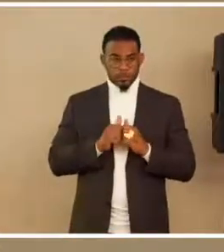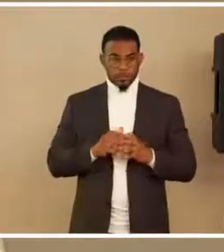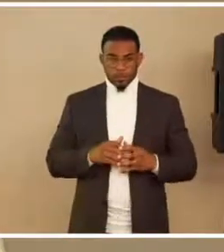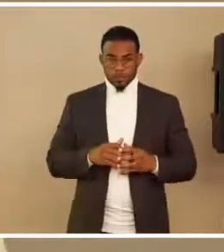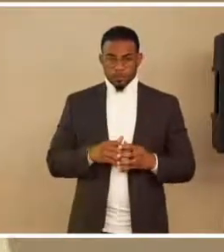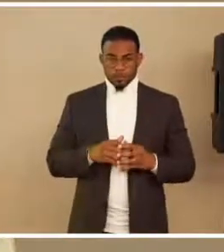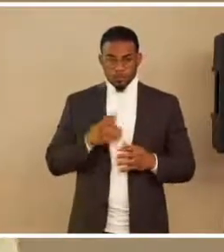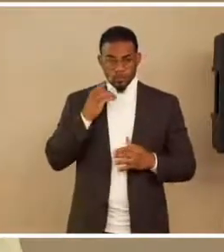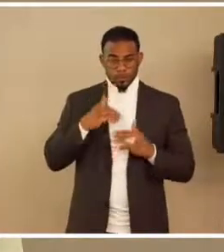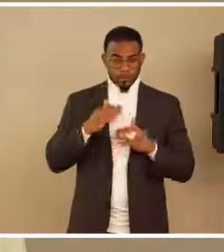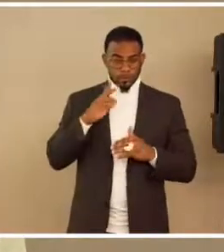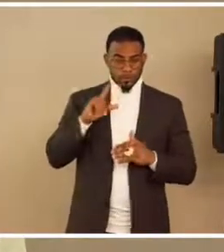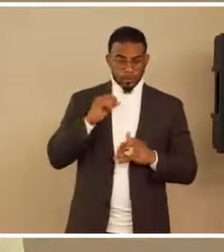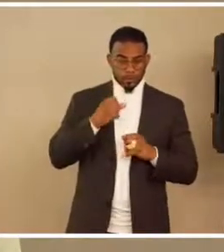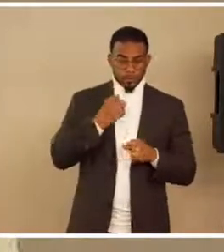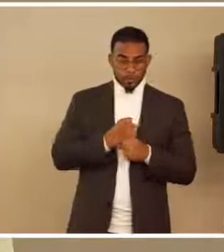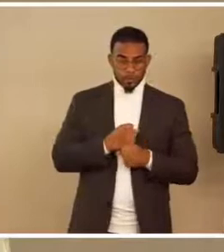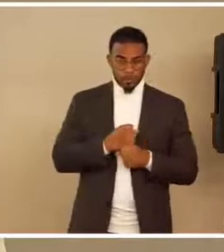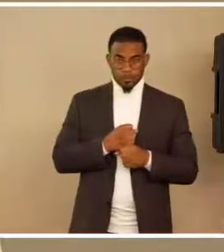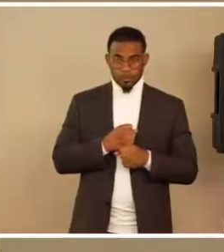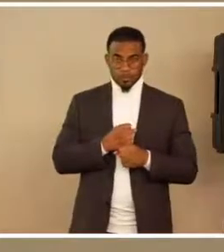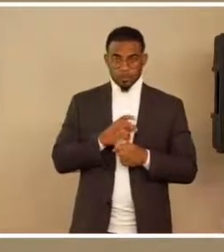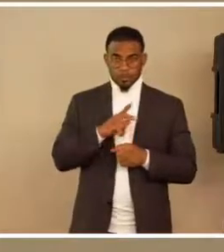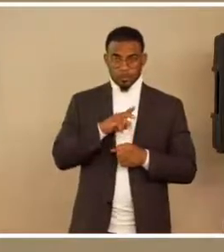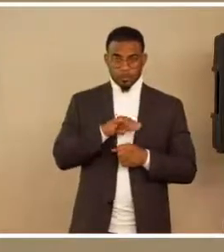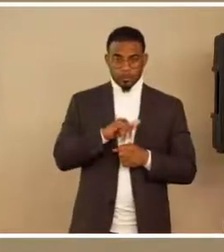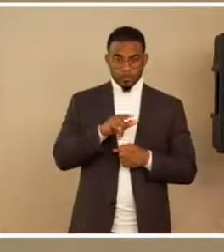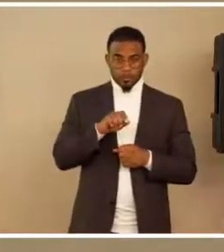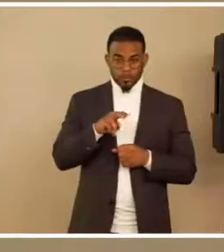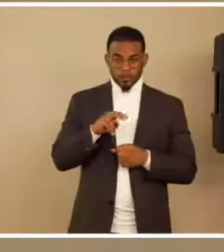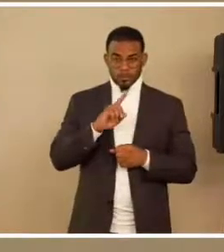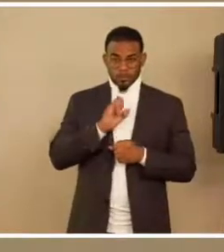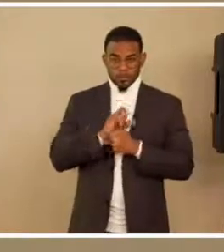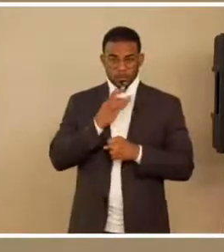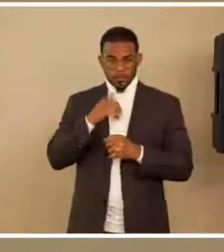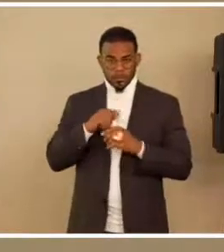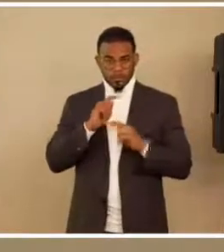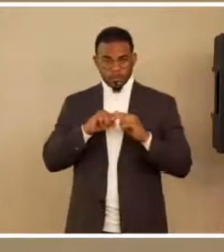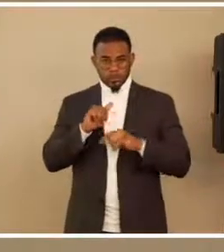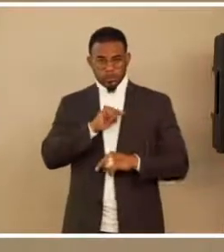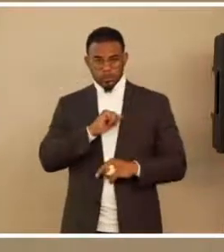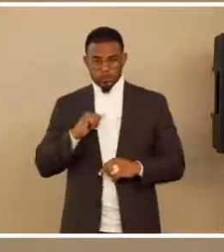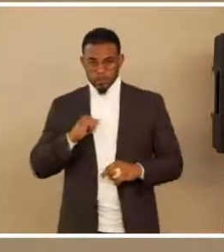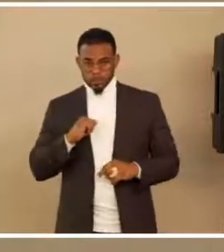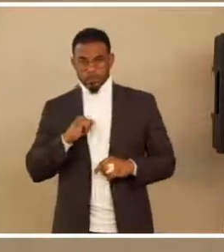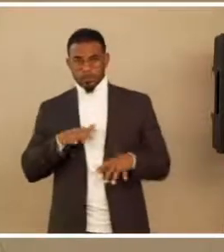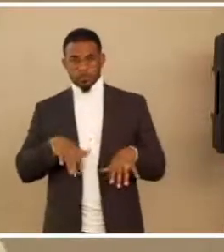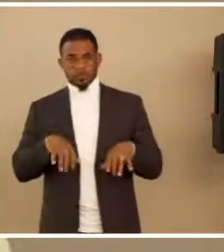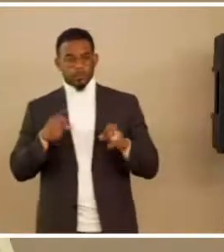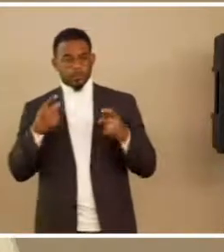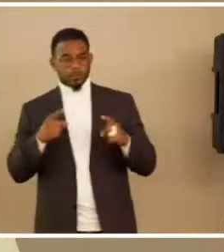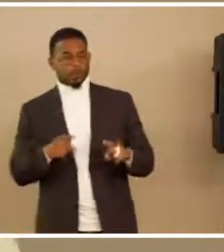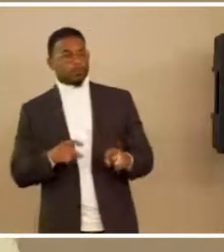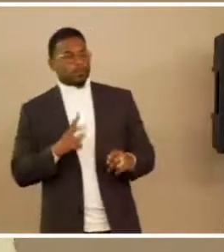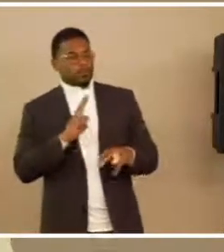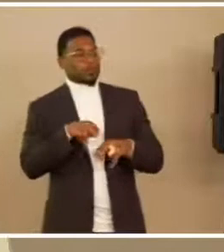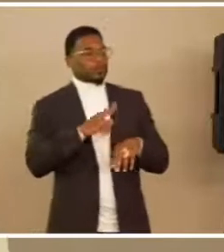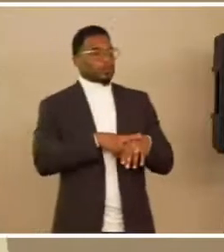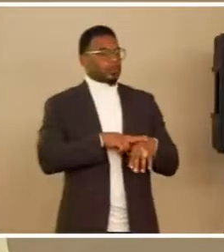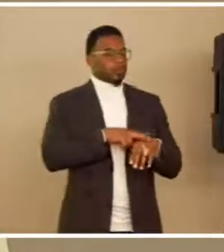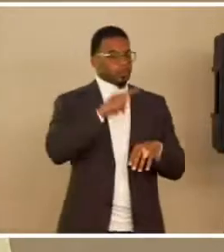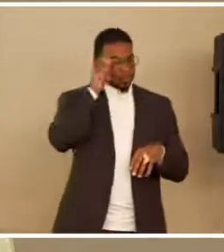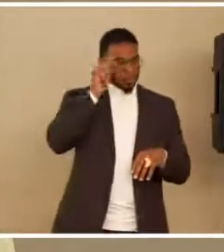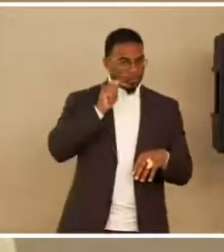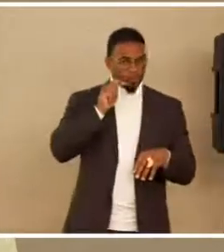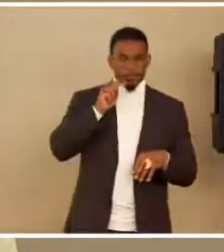competition. So for over 20 years, Kenny Leon's True Colors Theater in Atlanta has been putting on a national